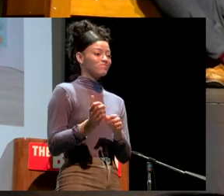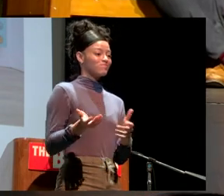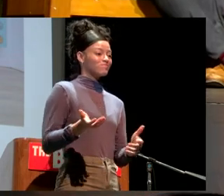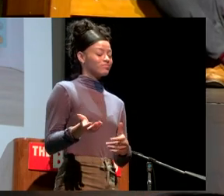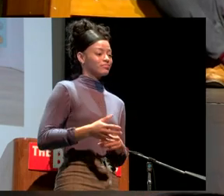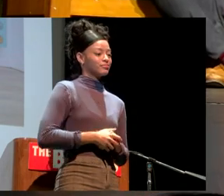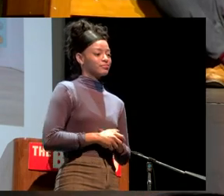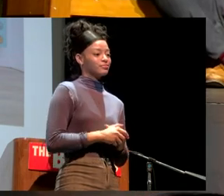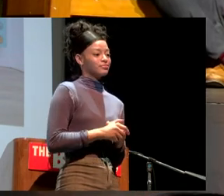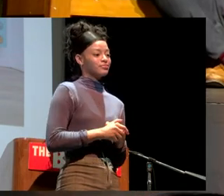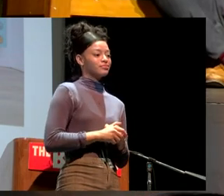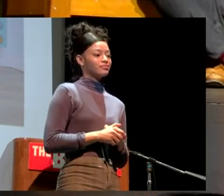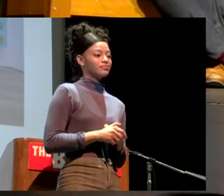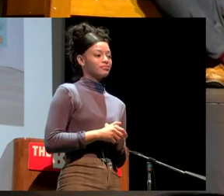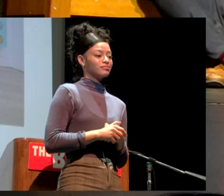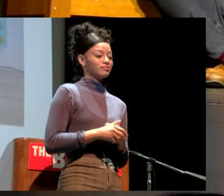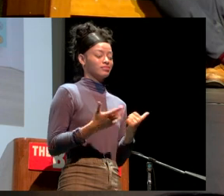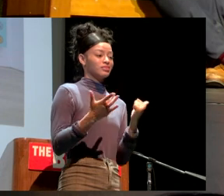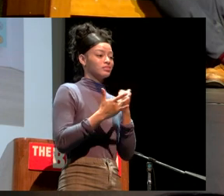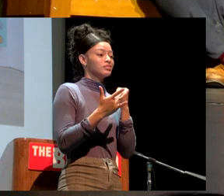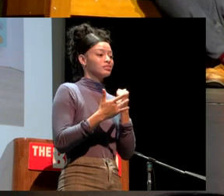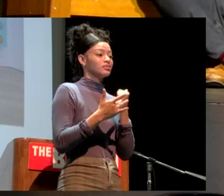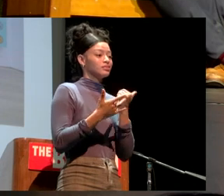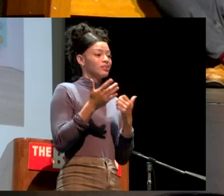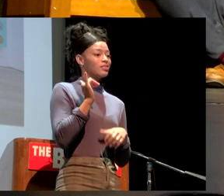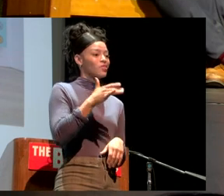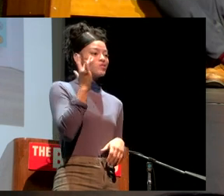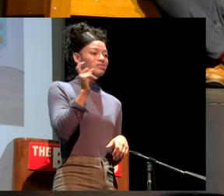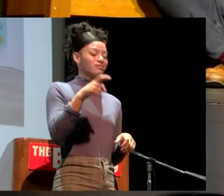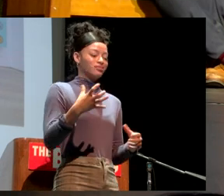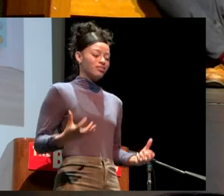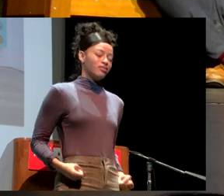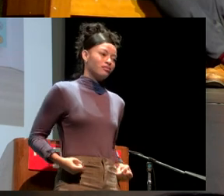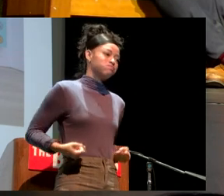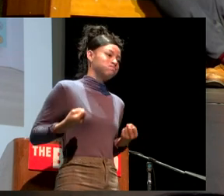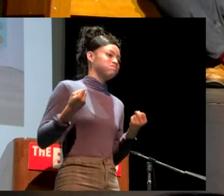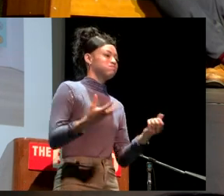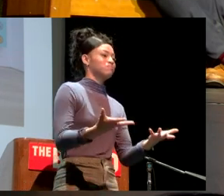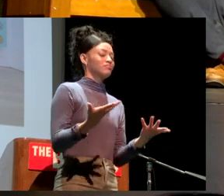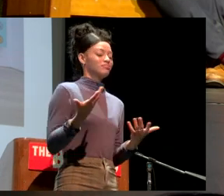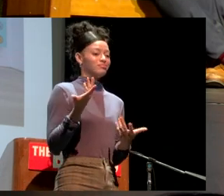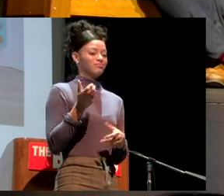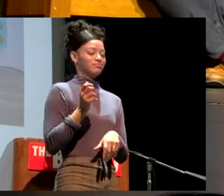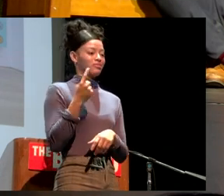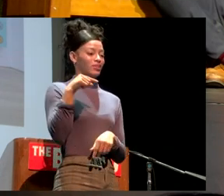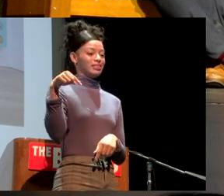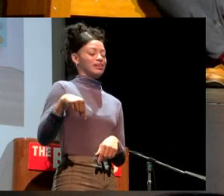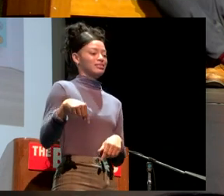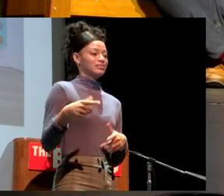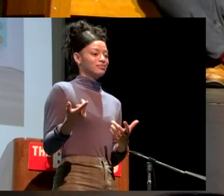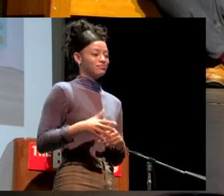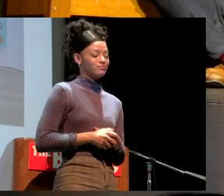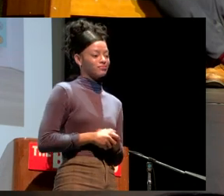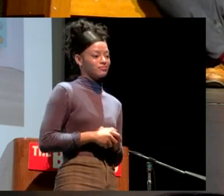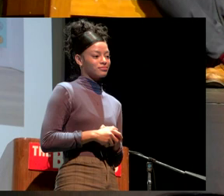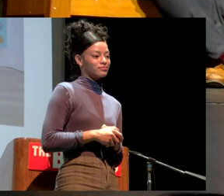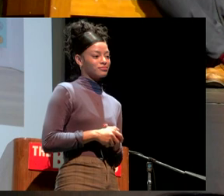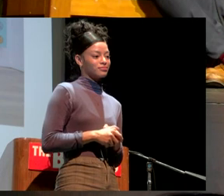technology right now. Yeah, but, you know, he has and I don't have yet. I really want to get this